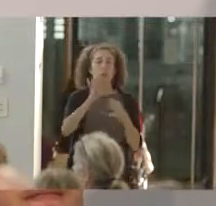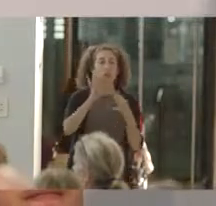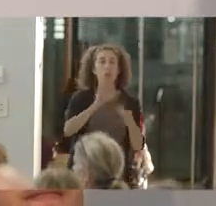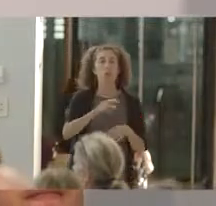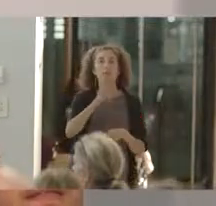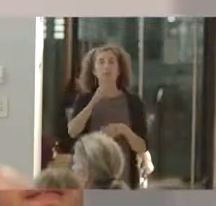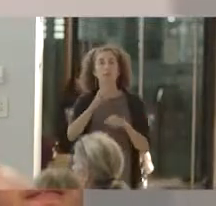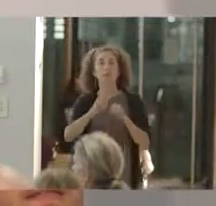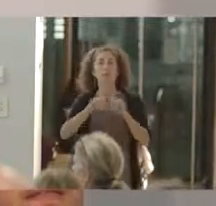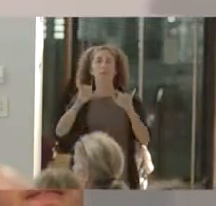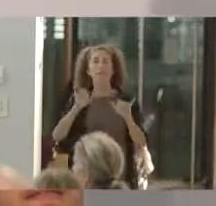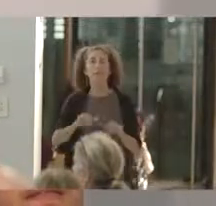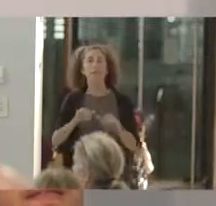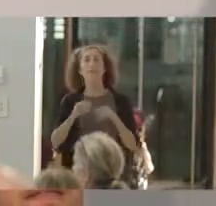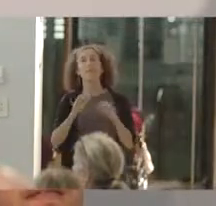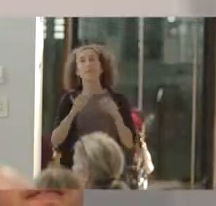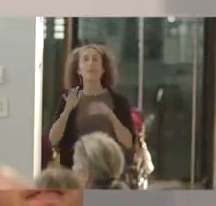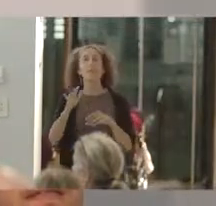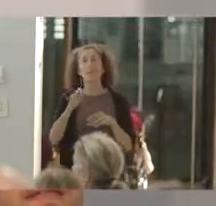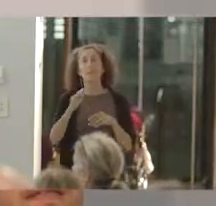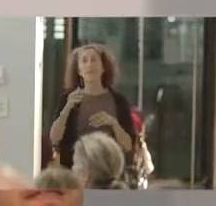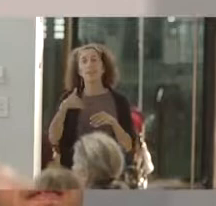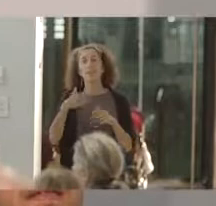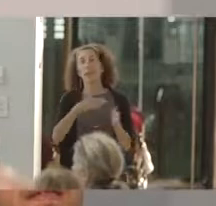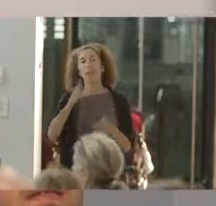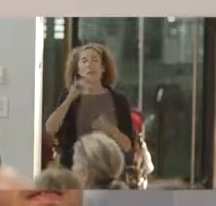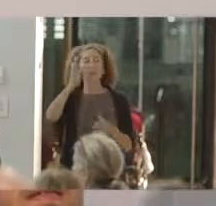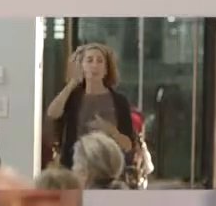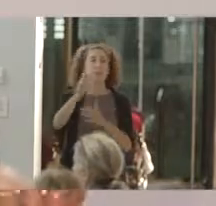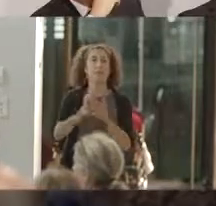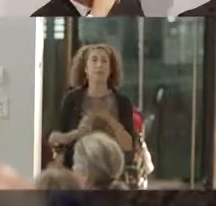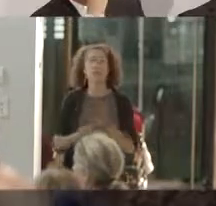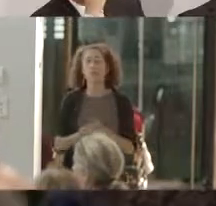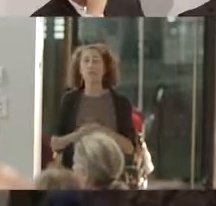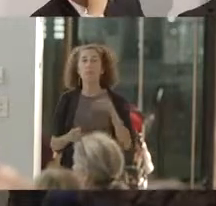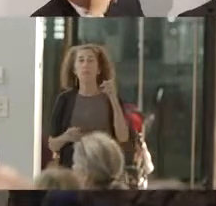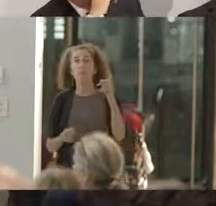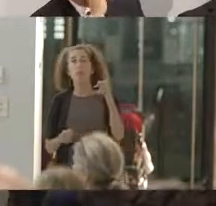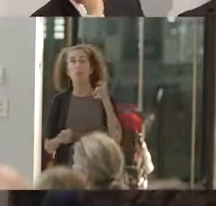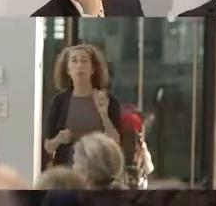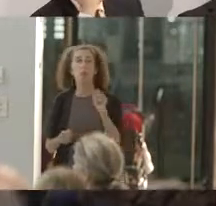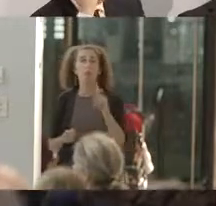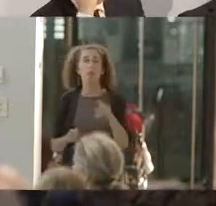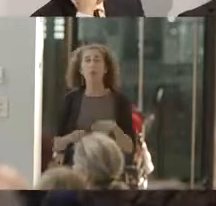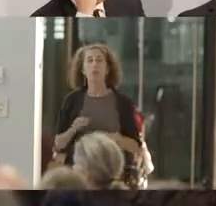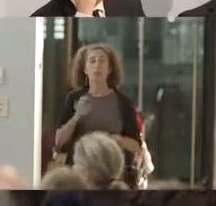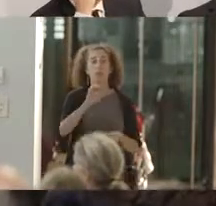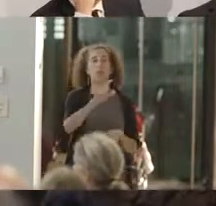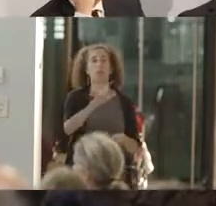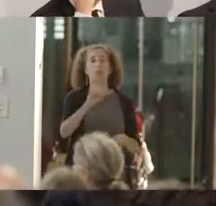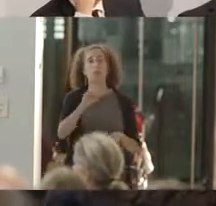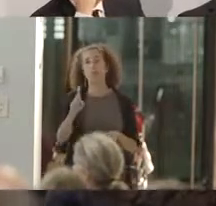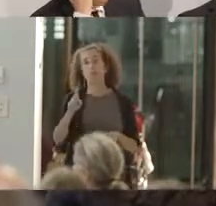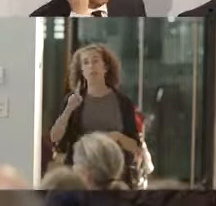And we hope that that will give us more refinement for the design flood elevation. Peter, I'm going to ask you one more question about flood elevations, and then we're going to go